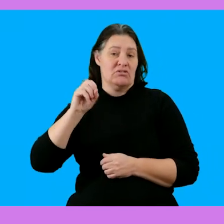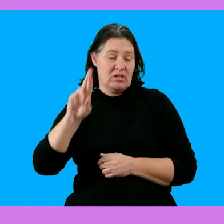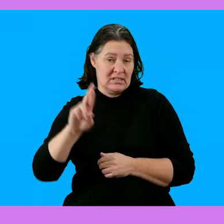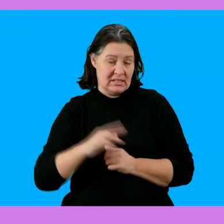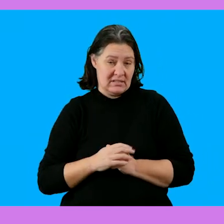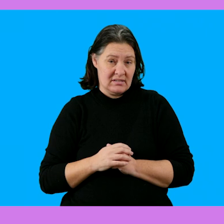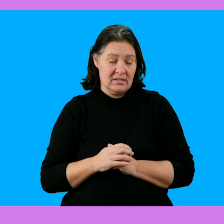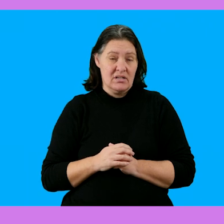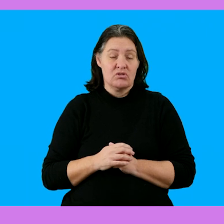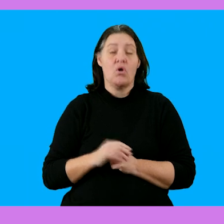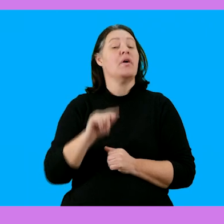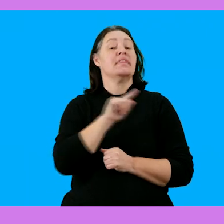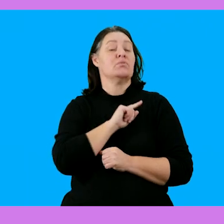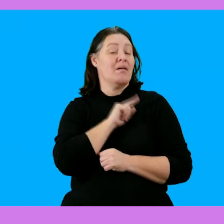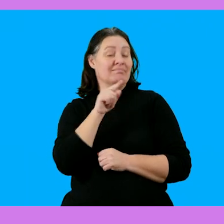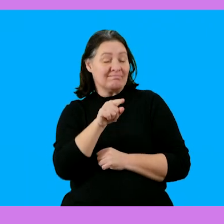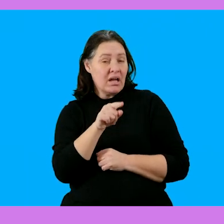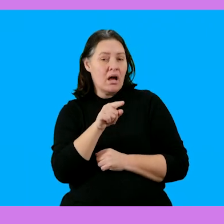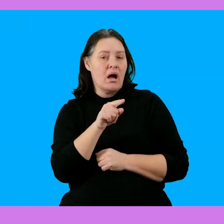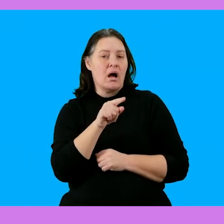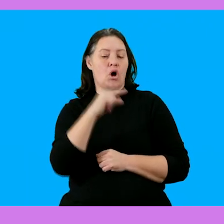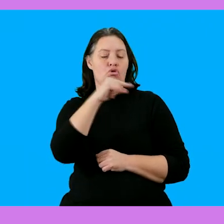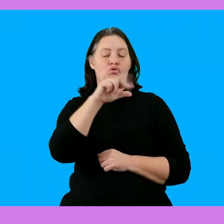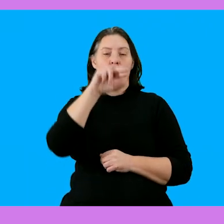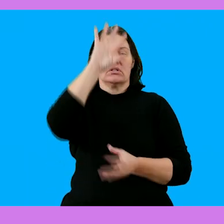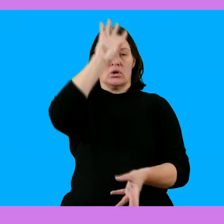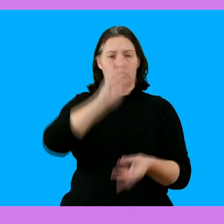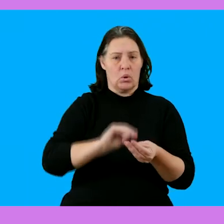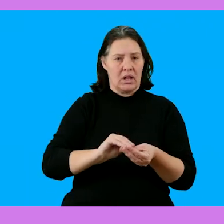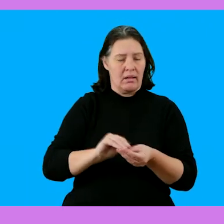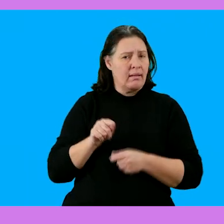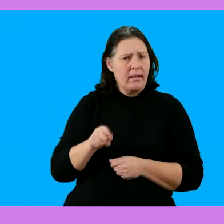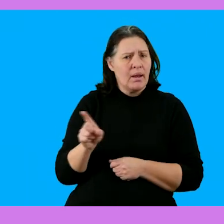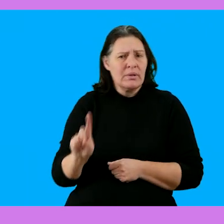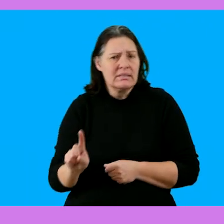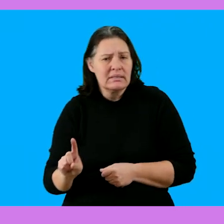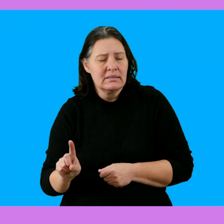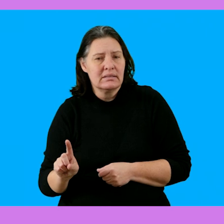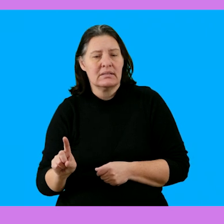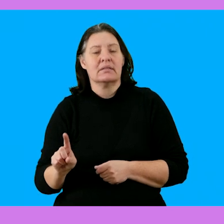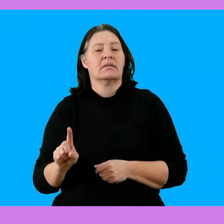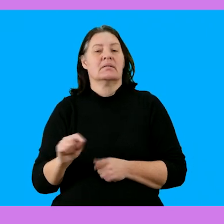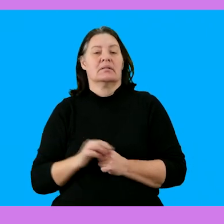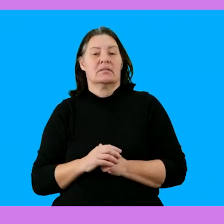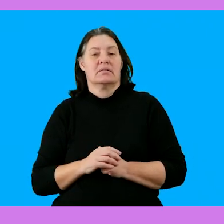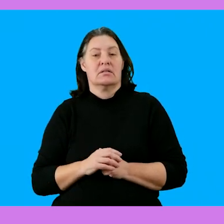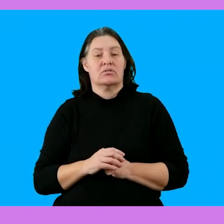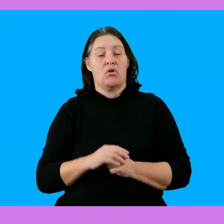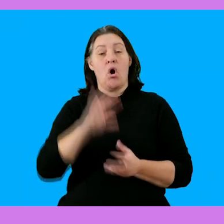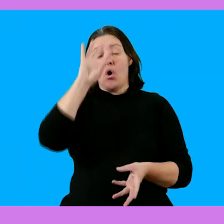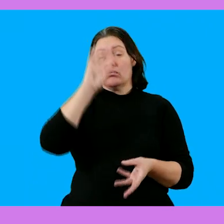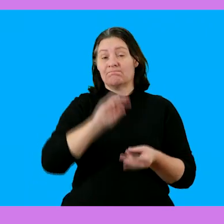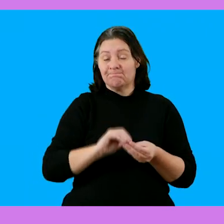38,970 Rand. Okay, so therefore, what is the total gross annual income? And I'll write it down here. Okay, so